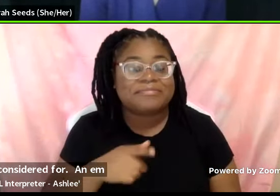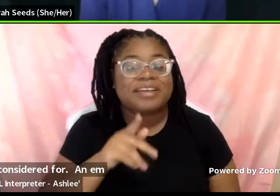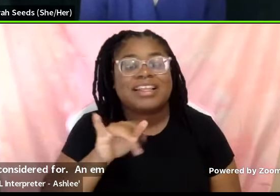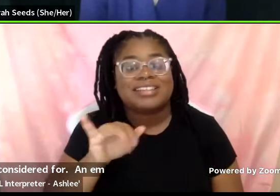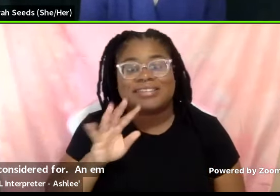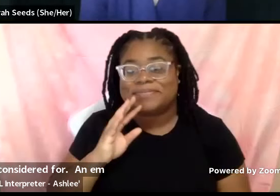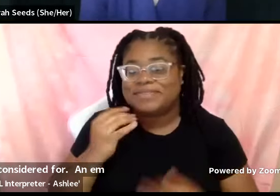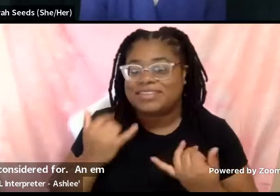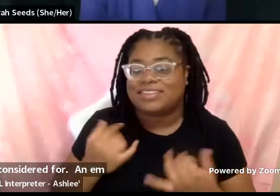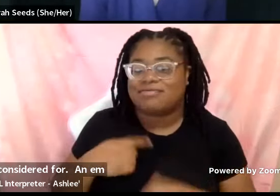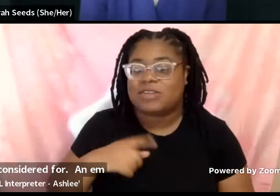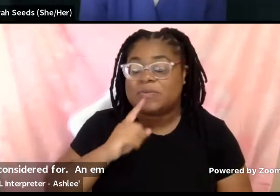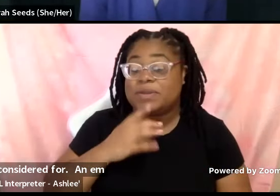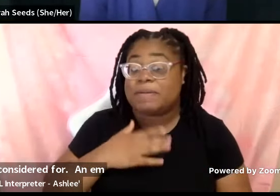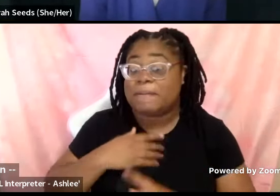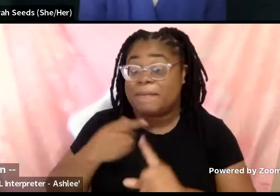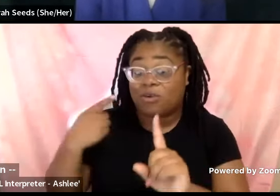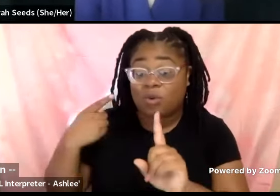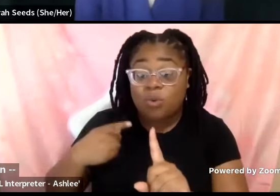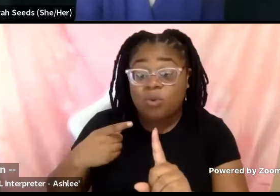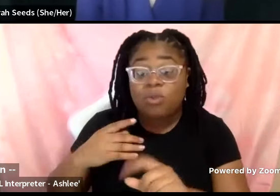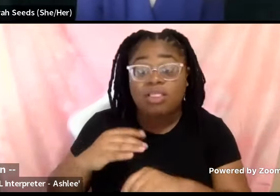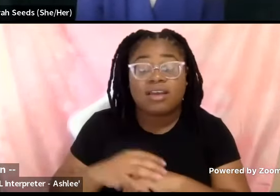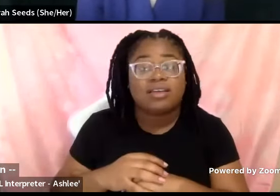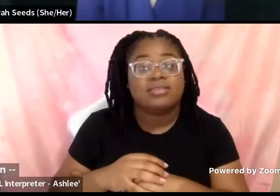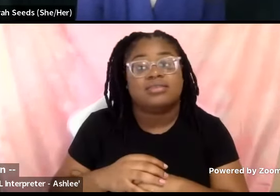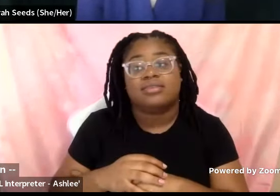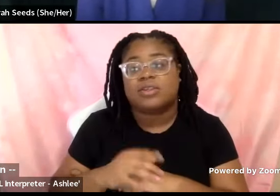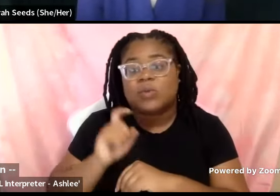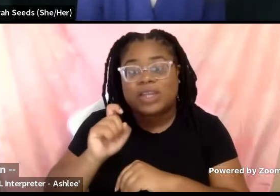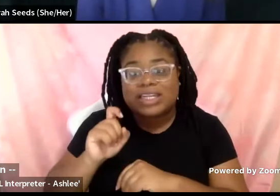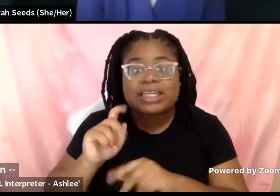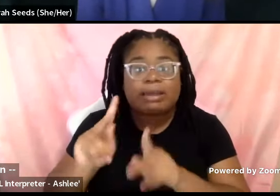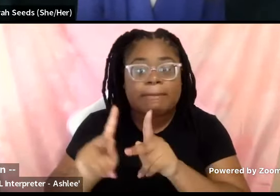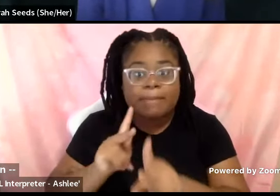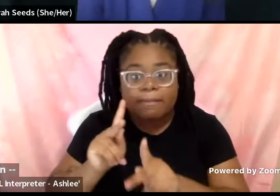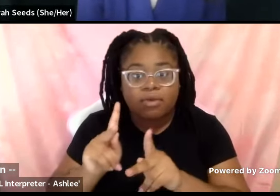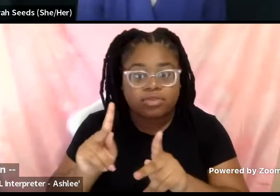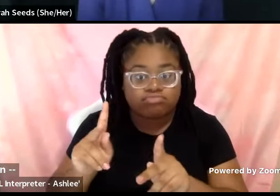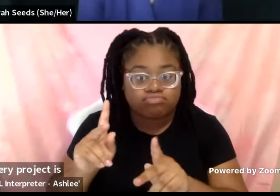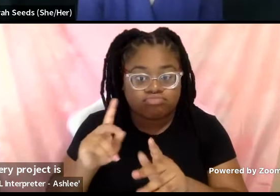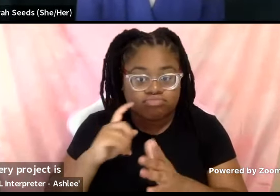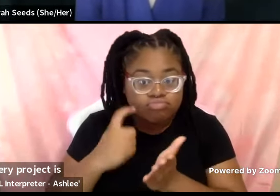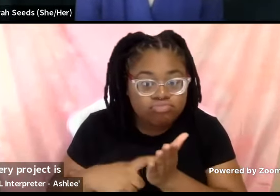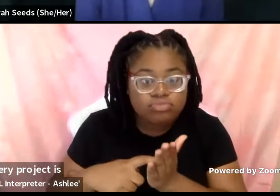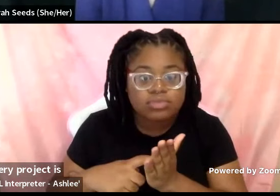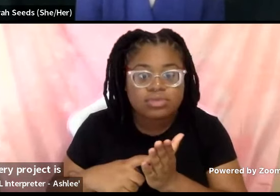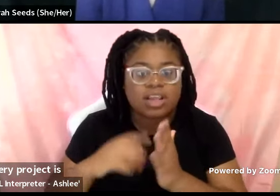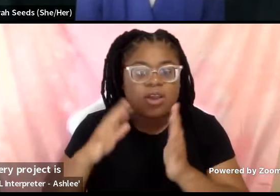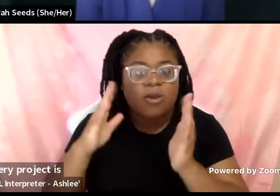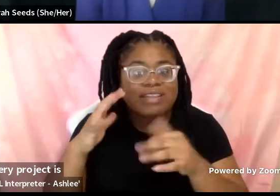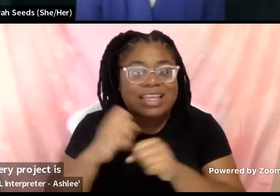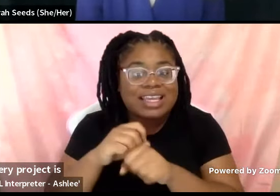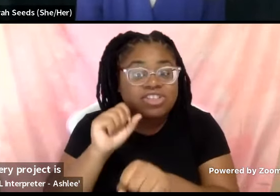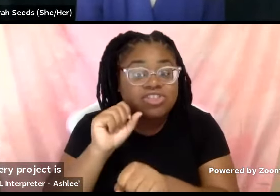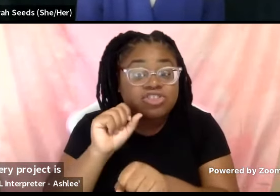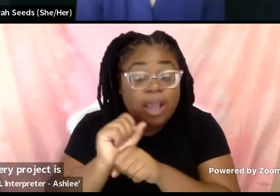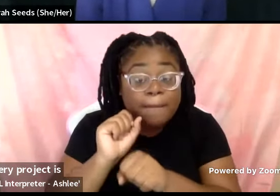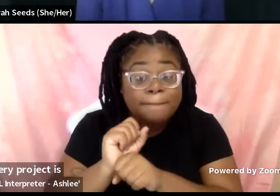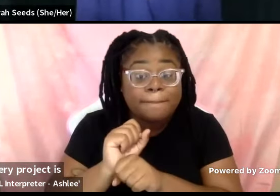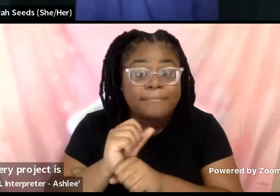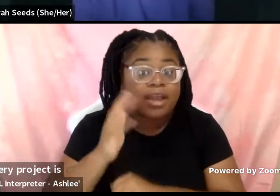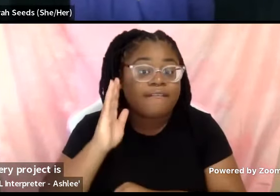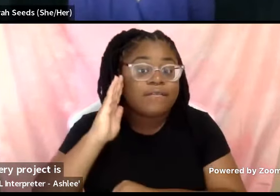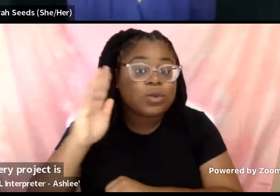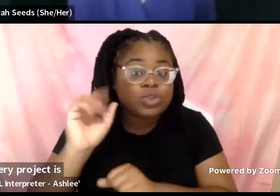my goal with every project is like, we need eyes on it. We hopefully get jobs from this. Like, we want to get future jobs